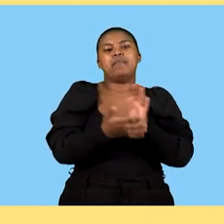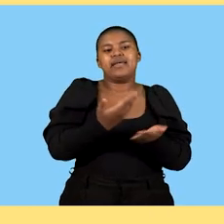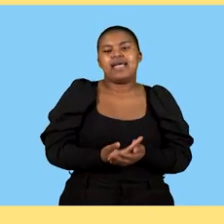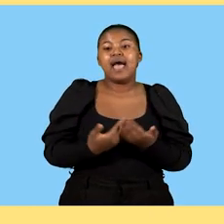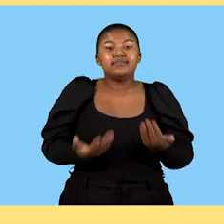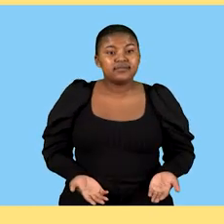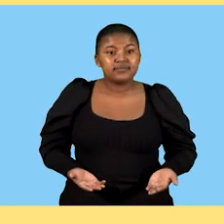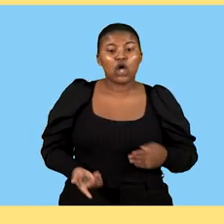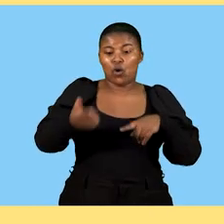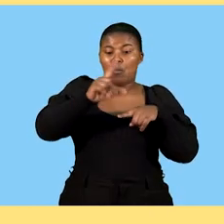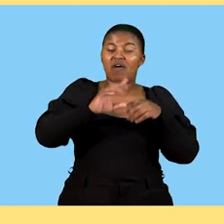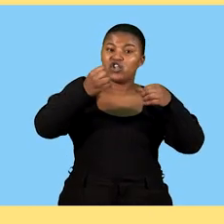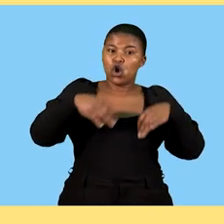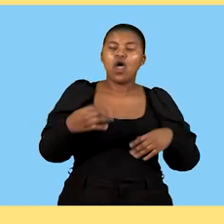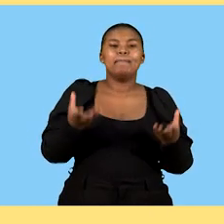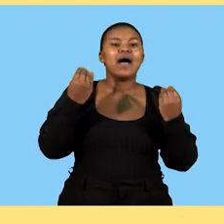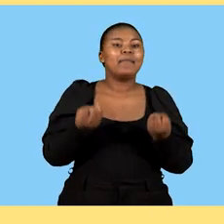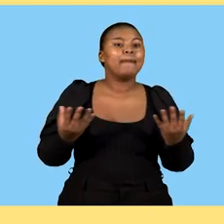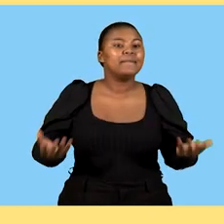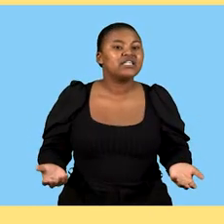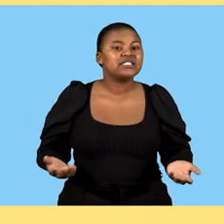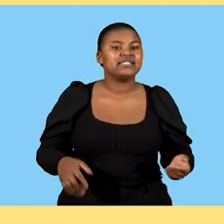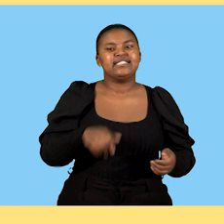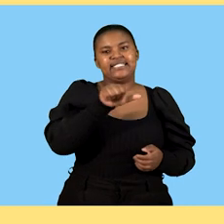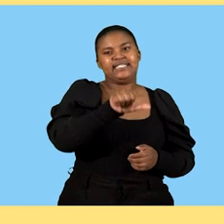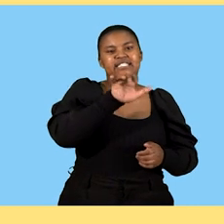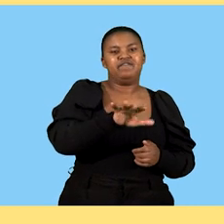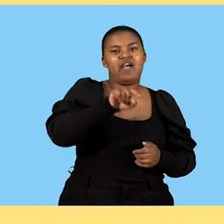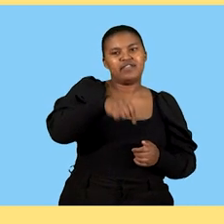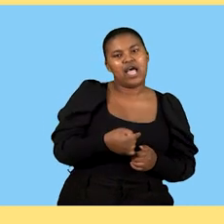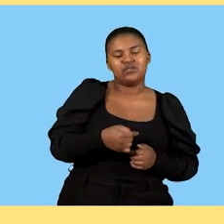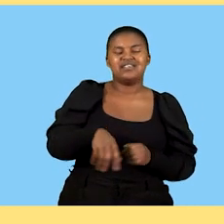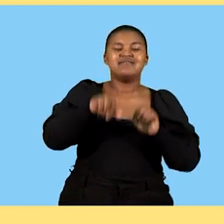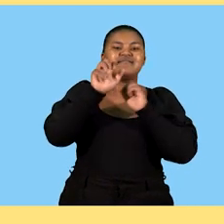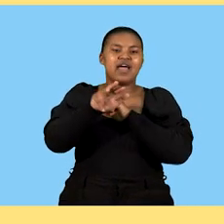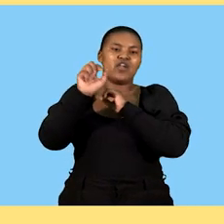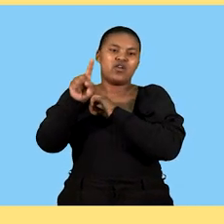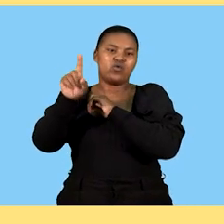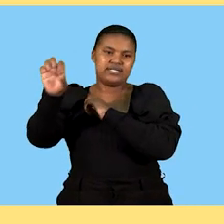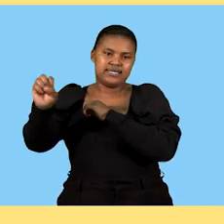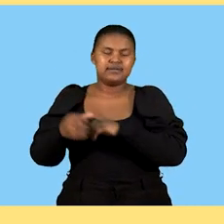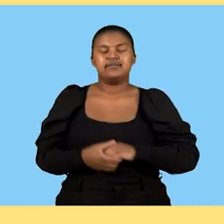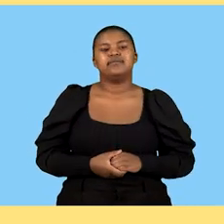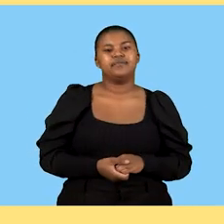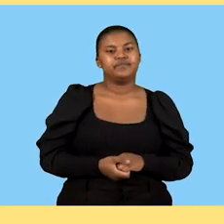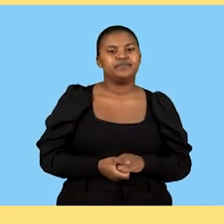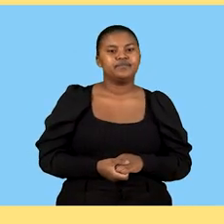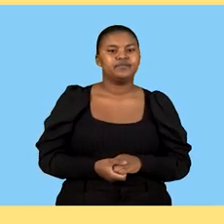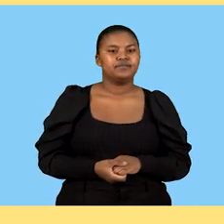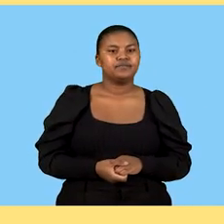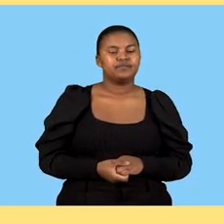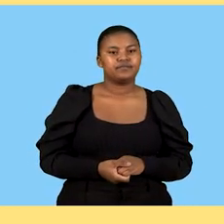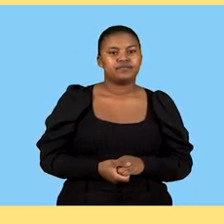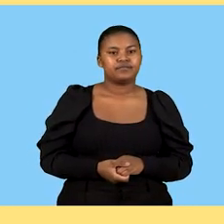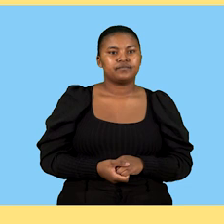And in profit and loss, I am bringing now the total of the rent income